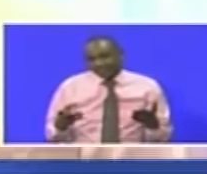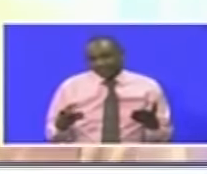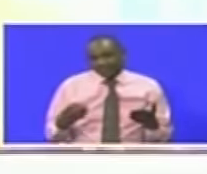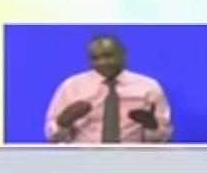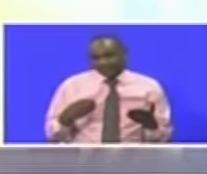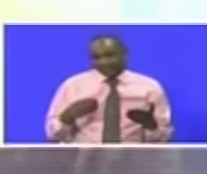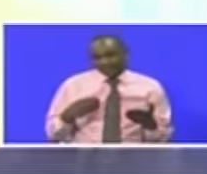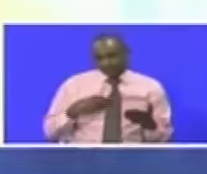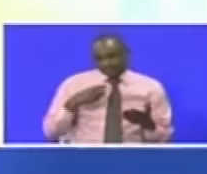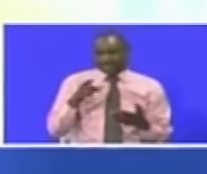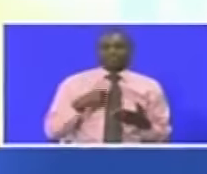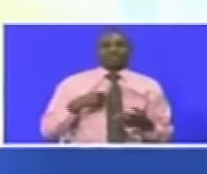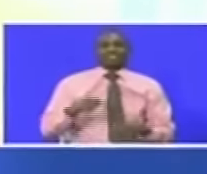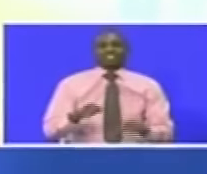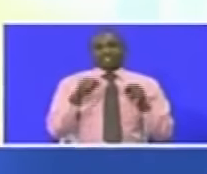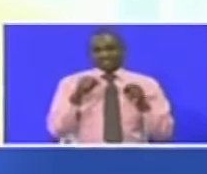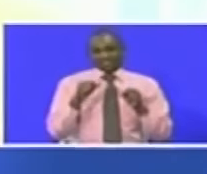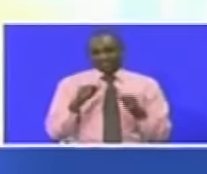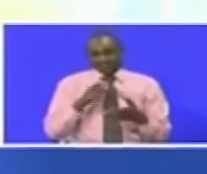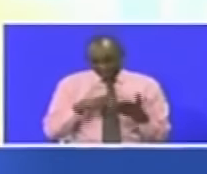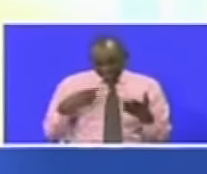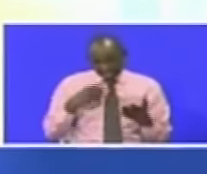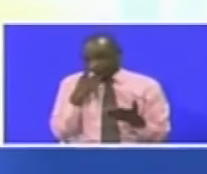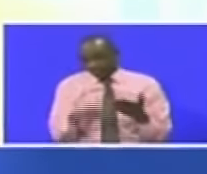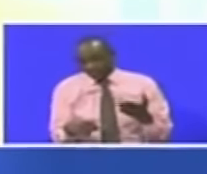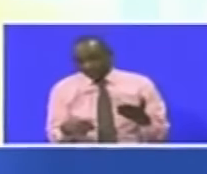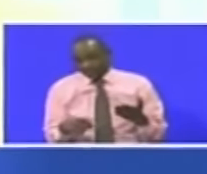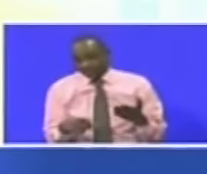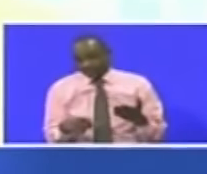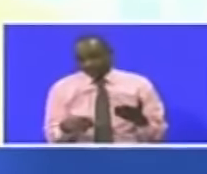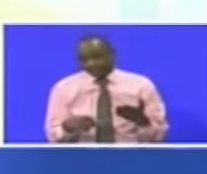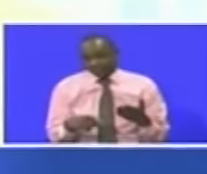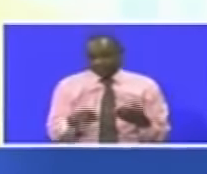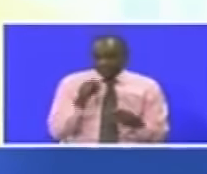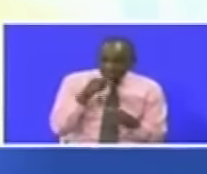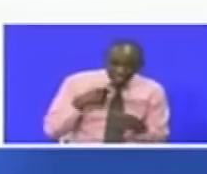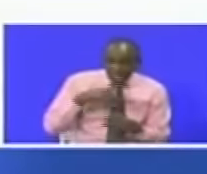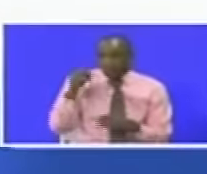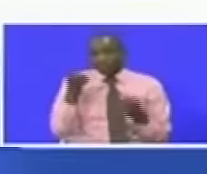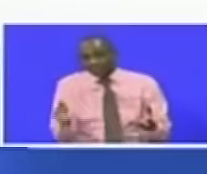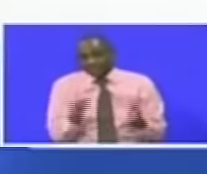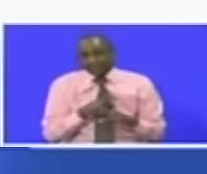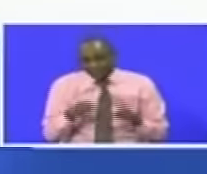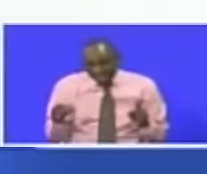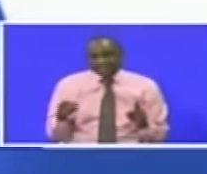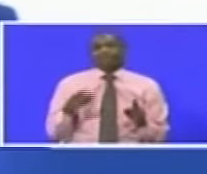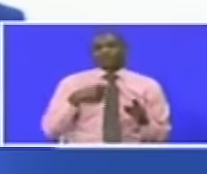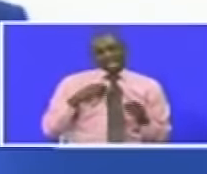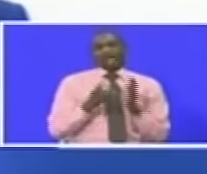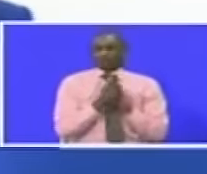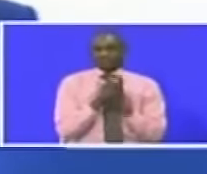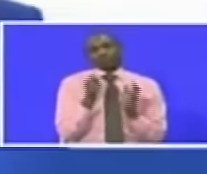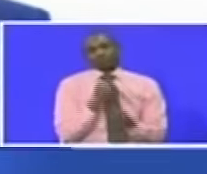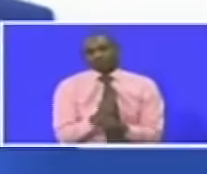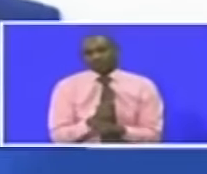election chair. Yes, it is moribund. It should be revived. It should work. But incompetence